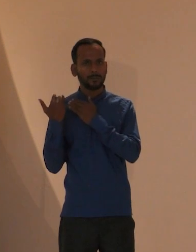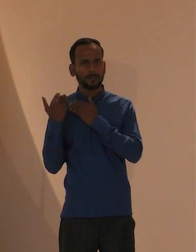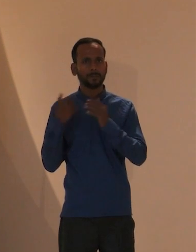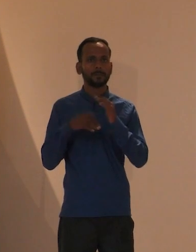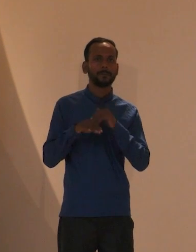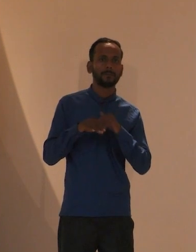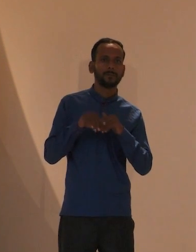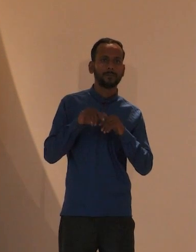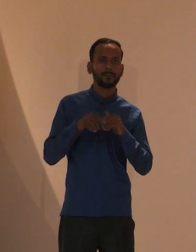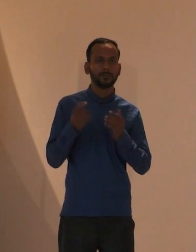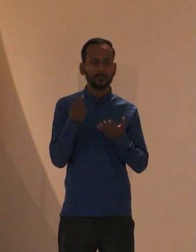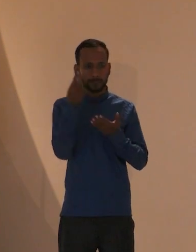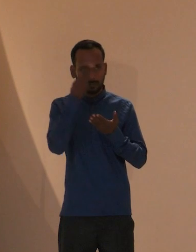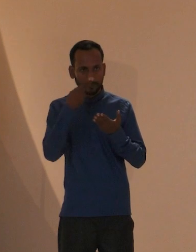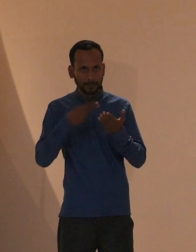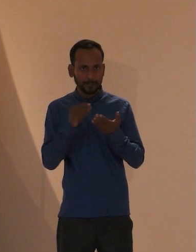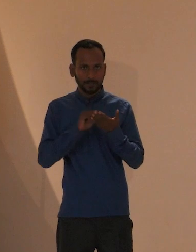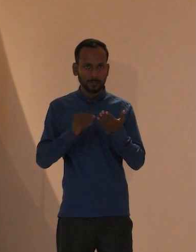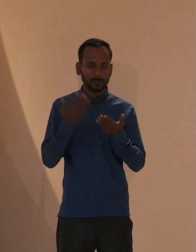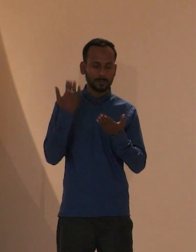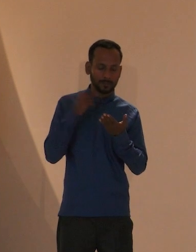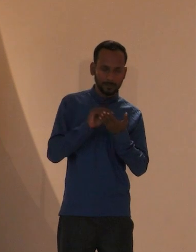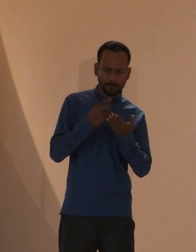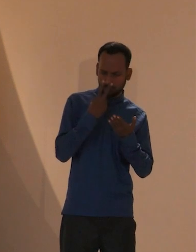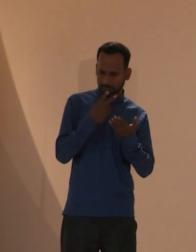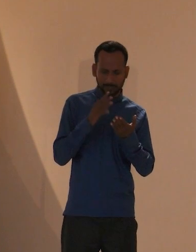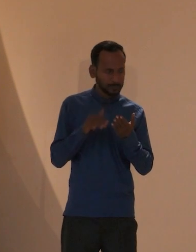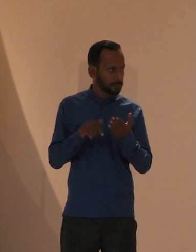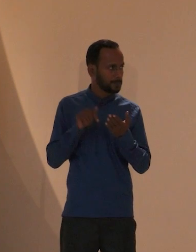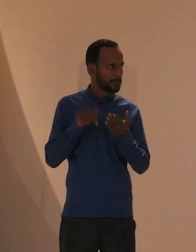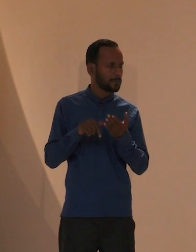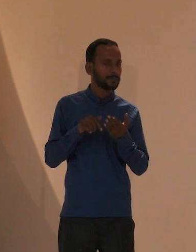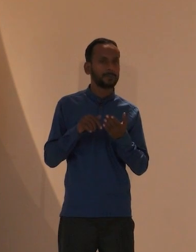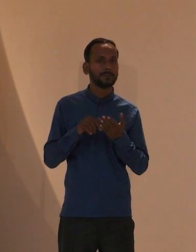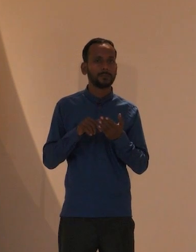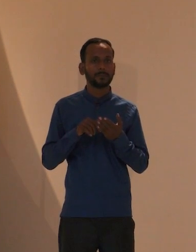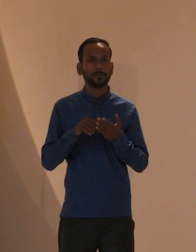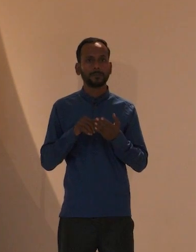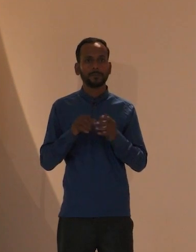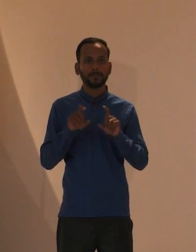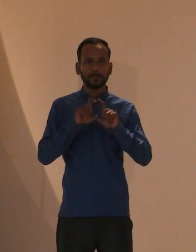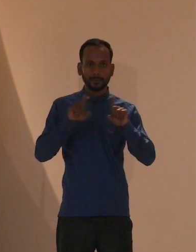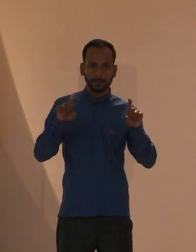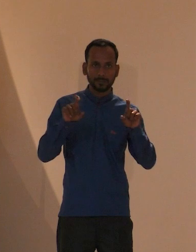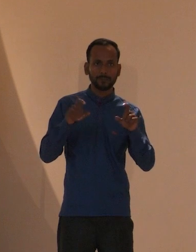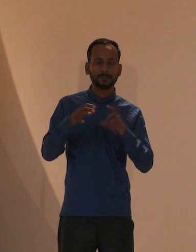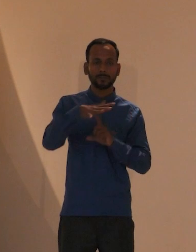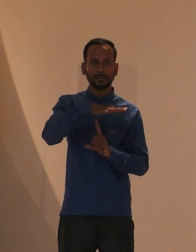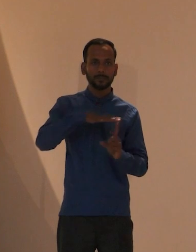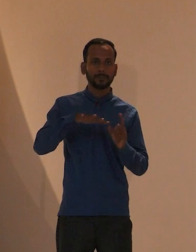why. Because the artist may have never have seen a pelican, and he was asked to create this sculpture of a